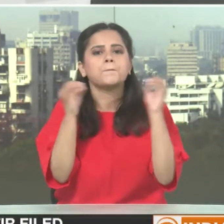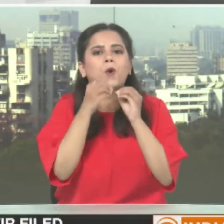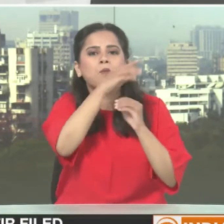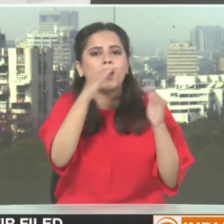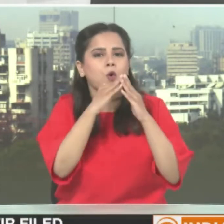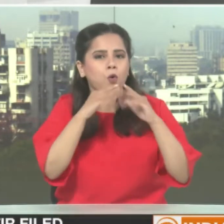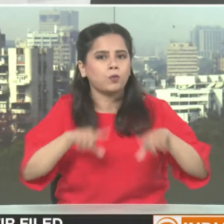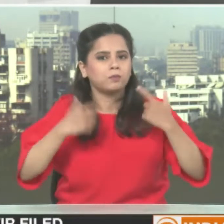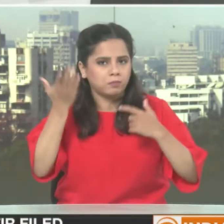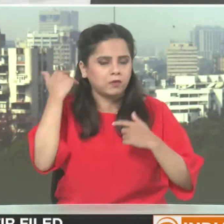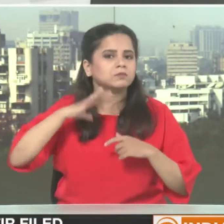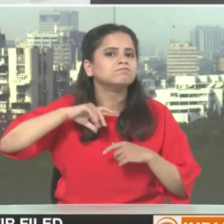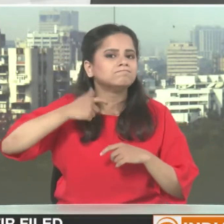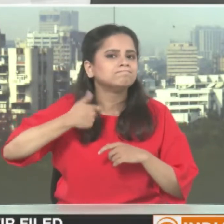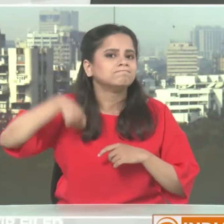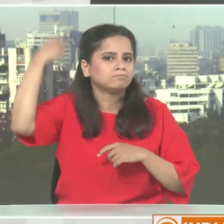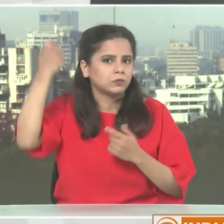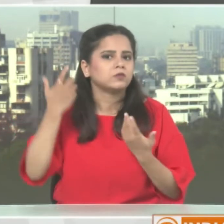apartment.